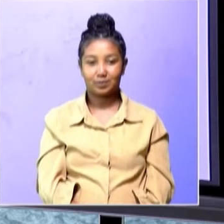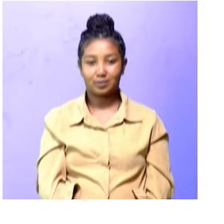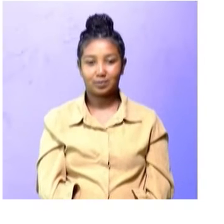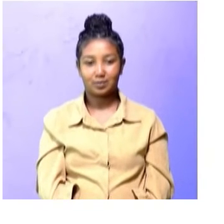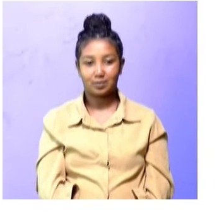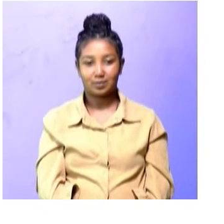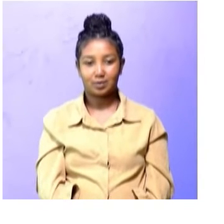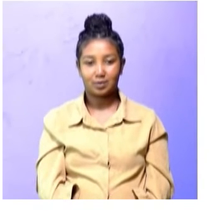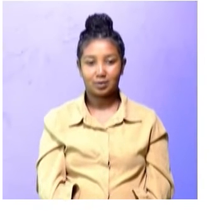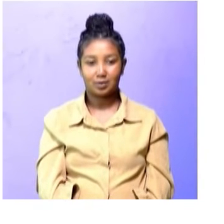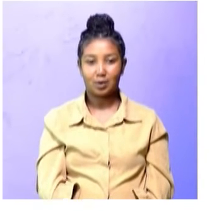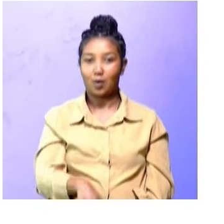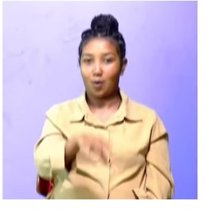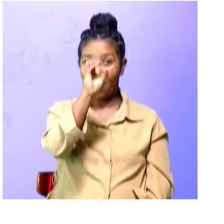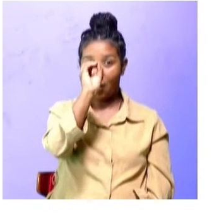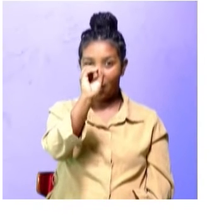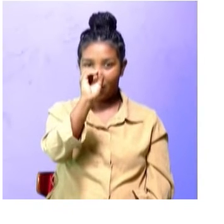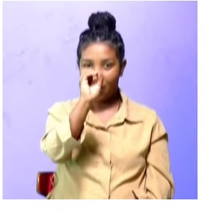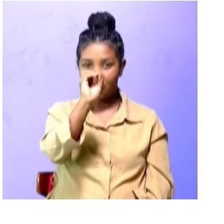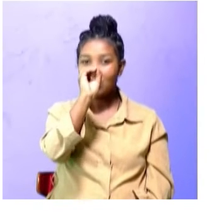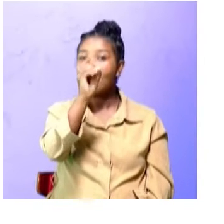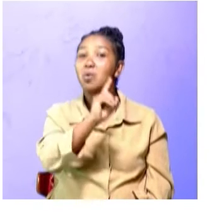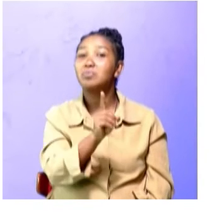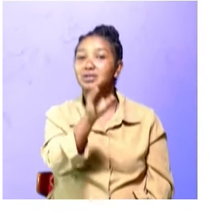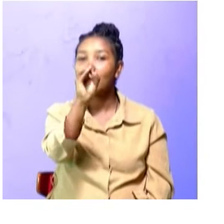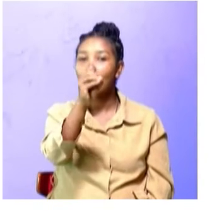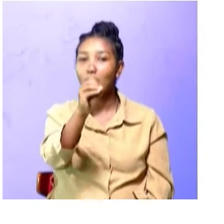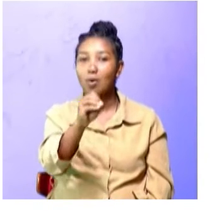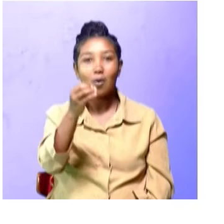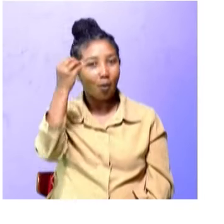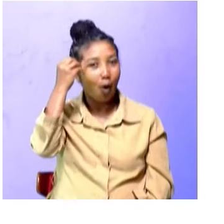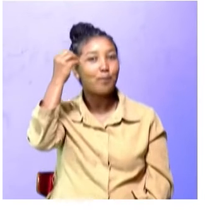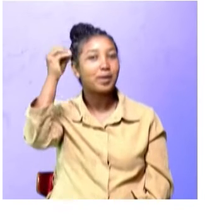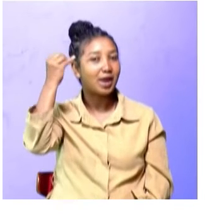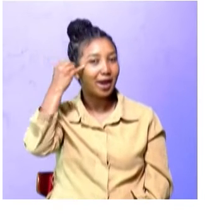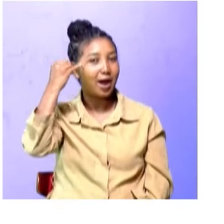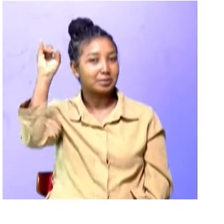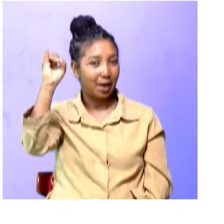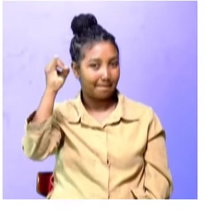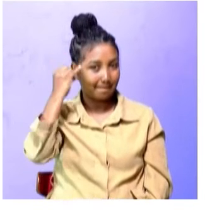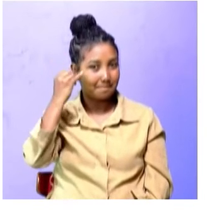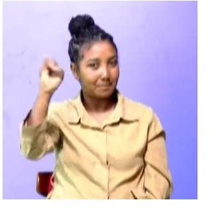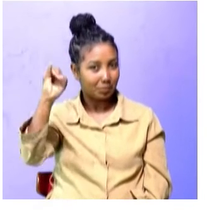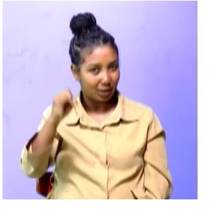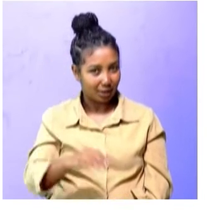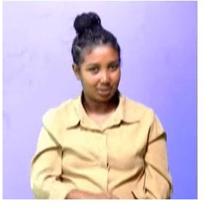example. Oreo. O. O means opinion.